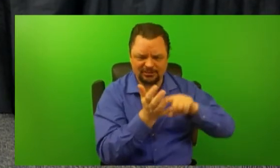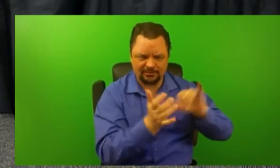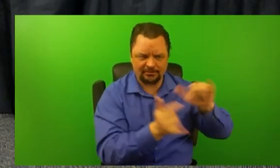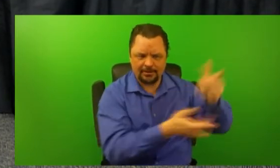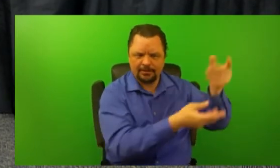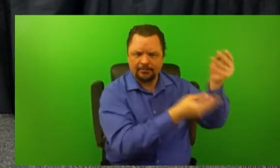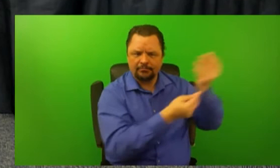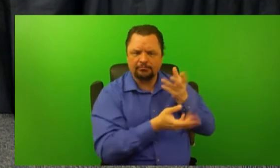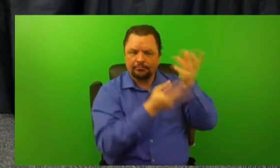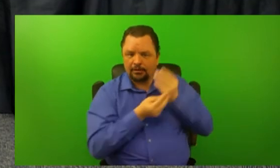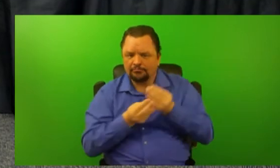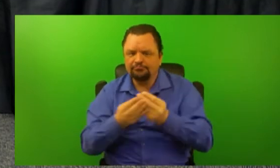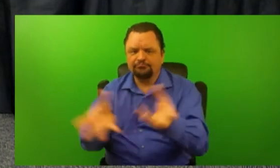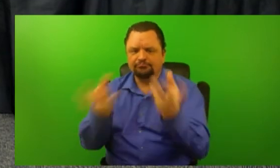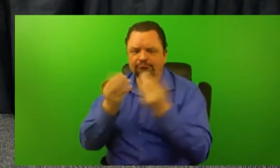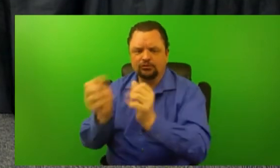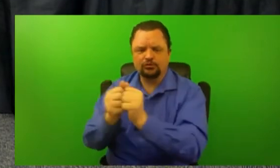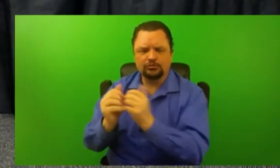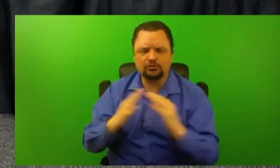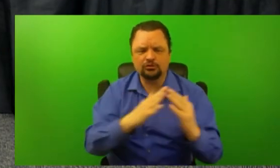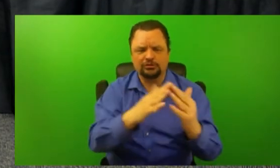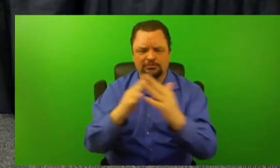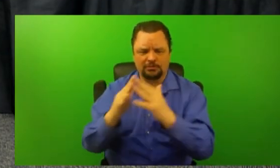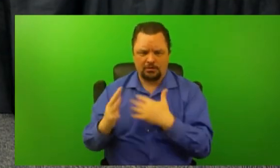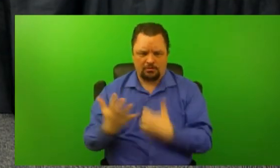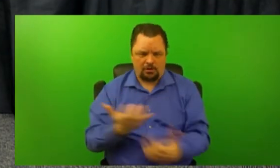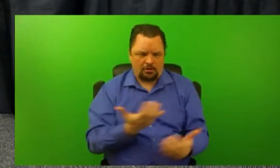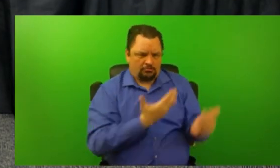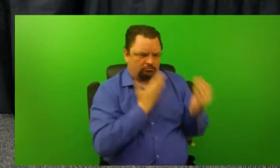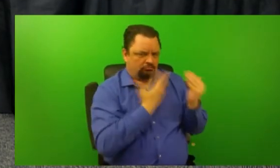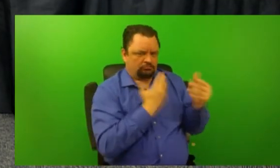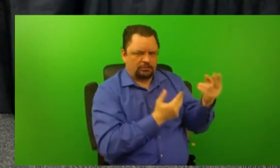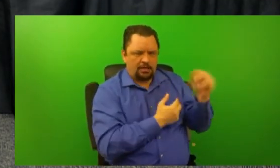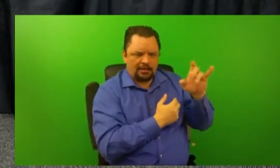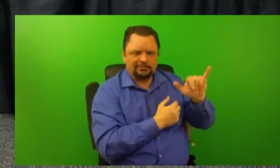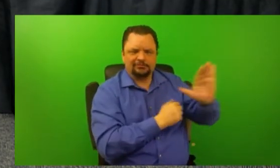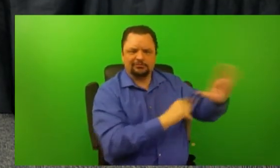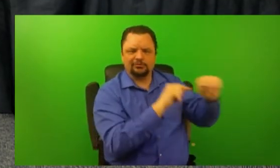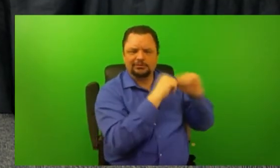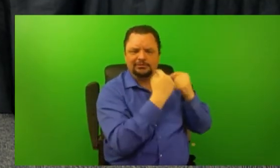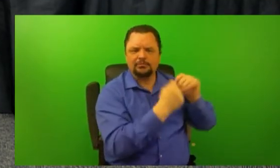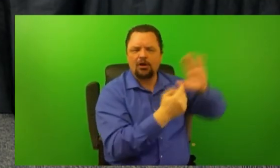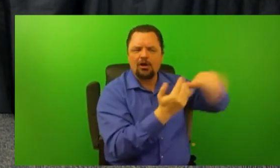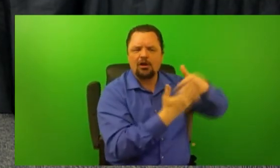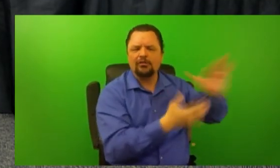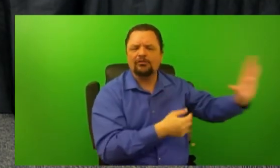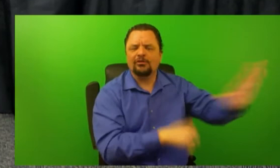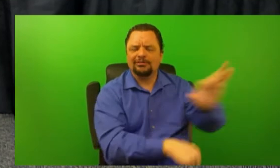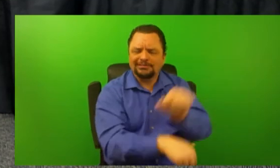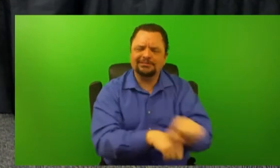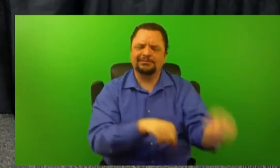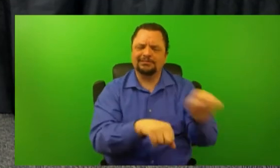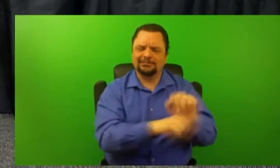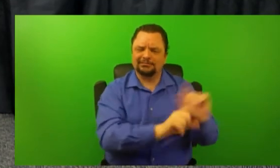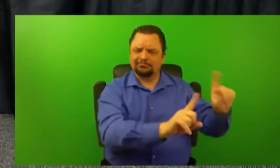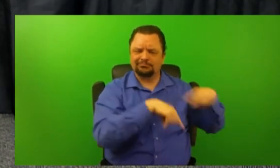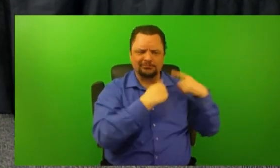thank you, Haley, and your team for all the work you do. That's great. Thank you.